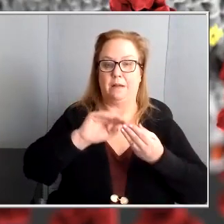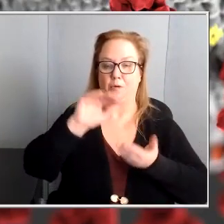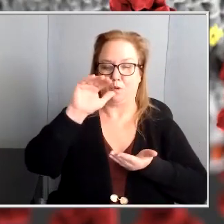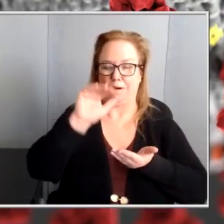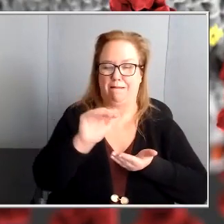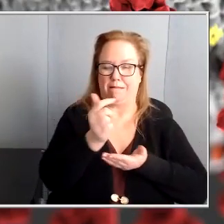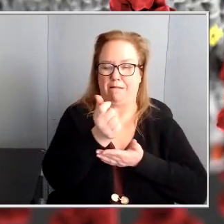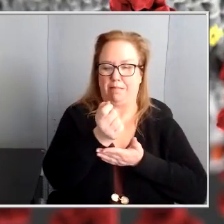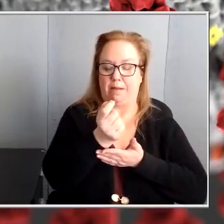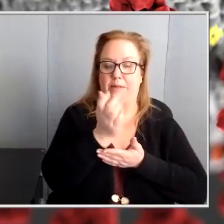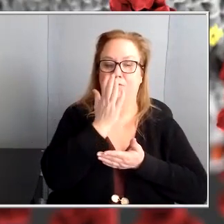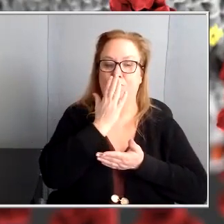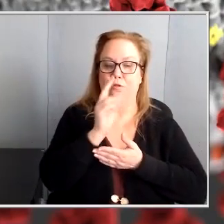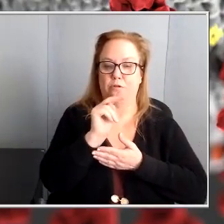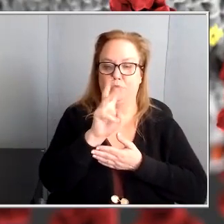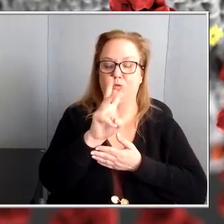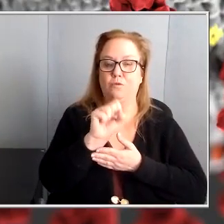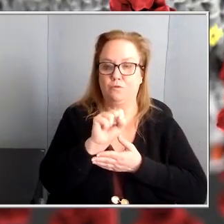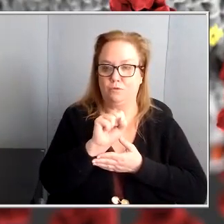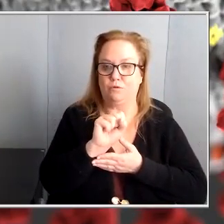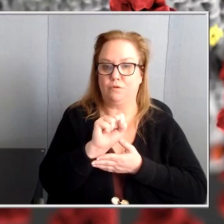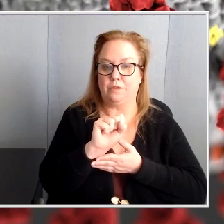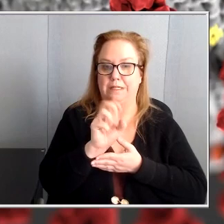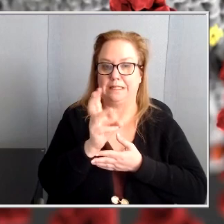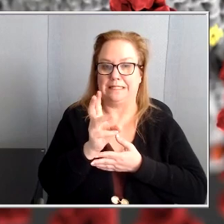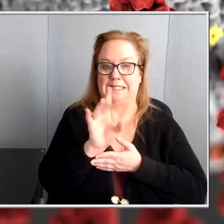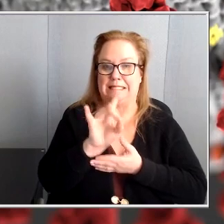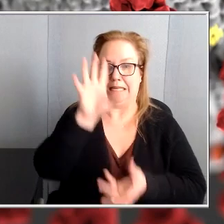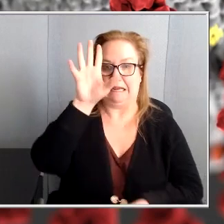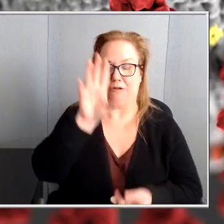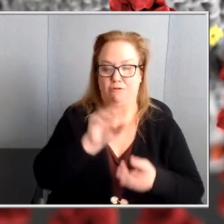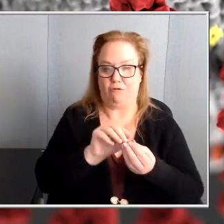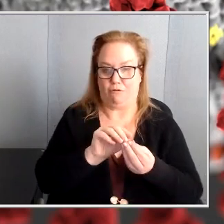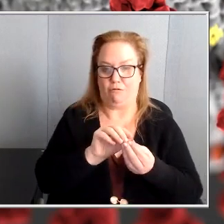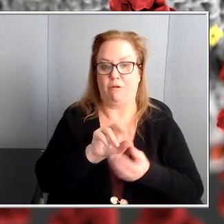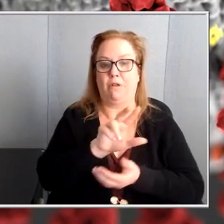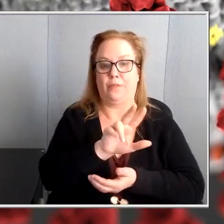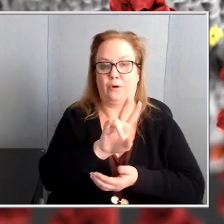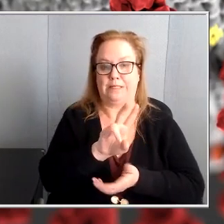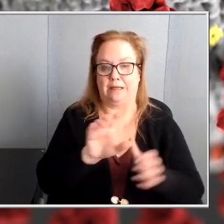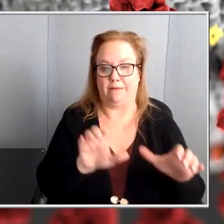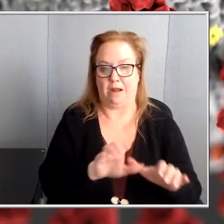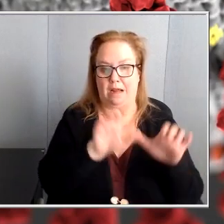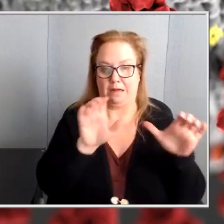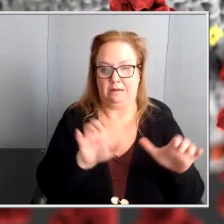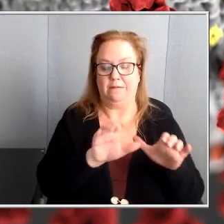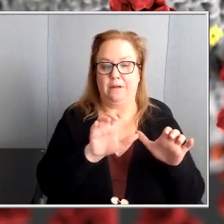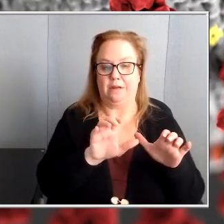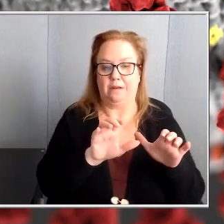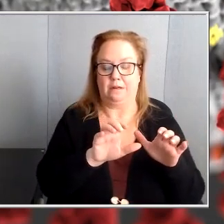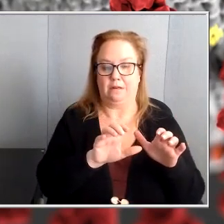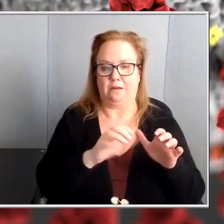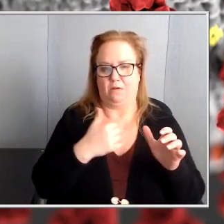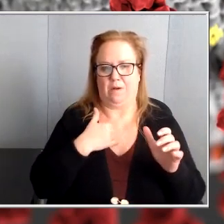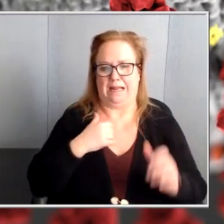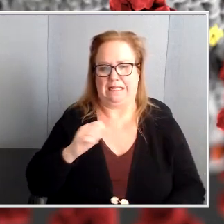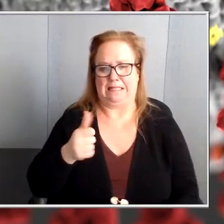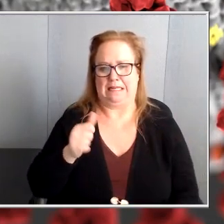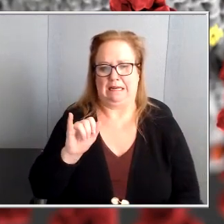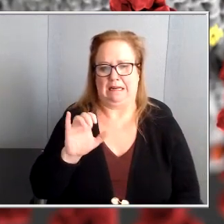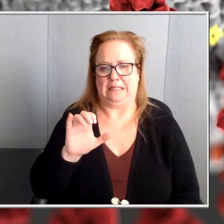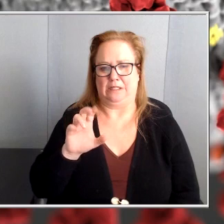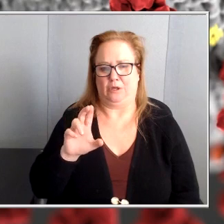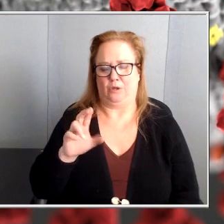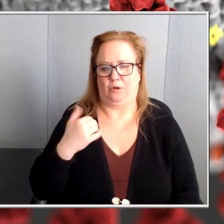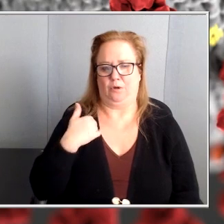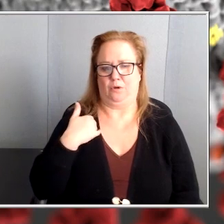bit, which is good news. It is good. 68 total. Of those, 37 are active. And Steve, we had about 10 in the ICU earlier